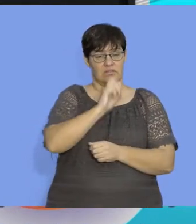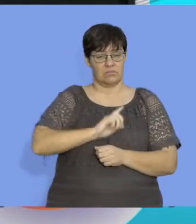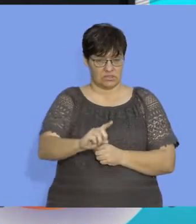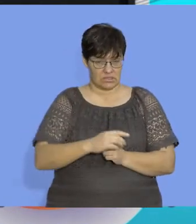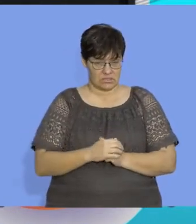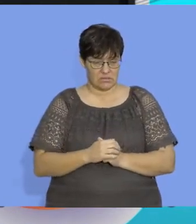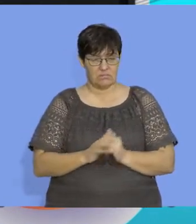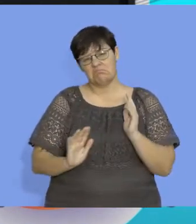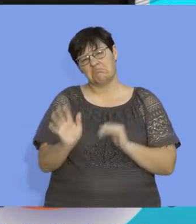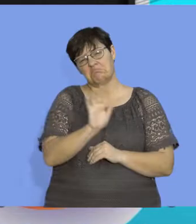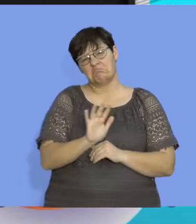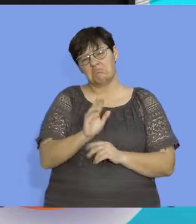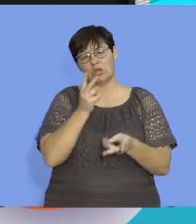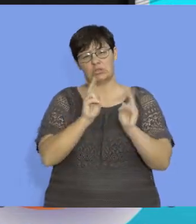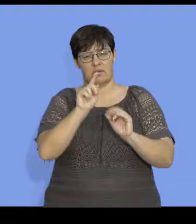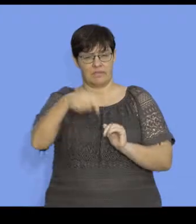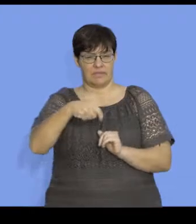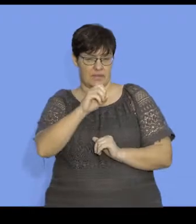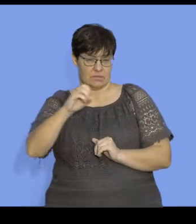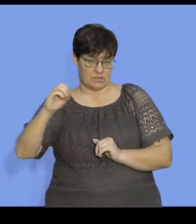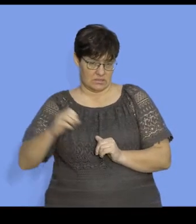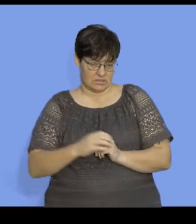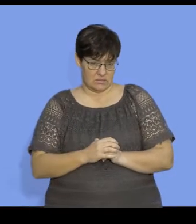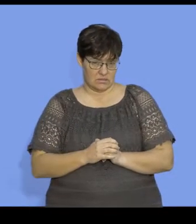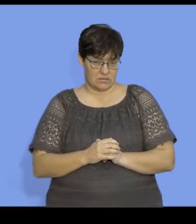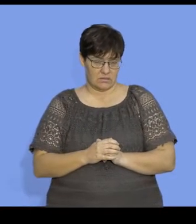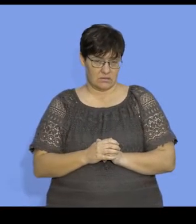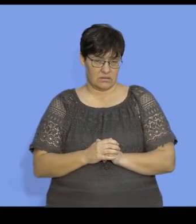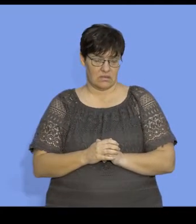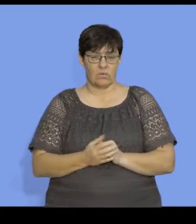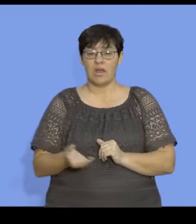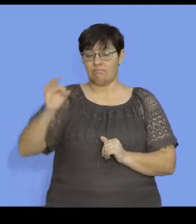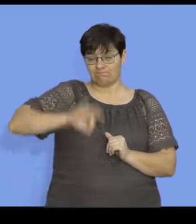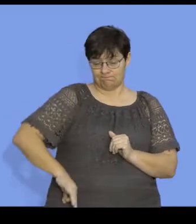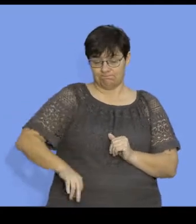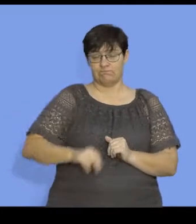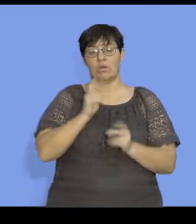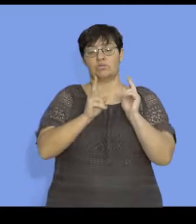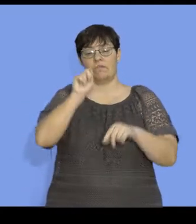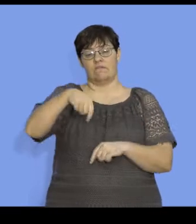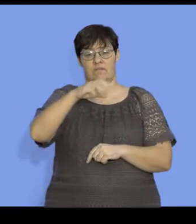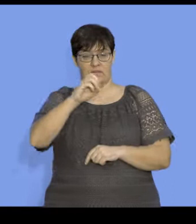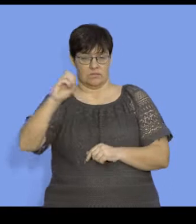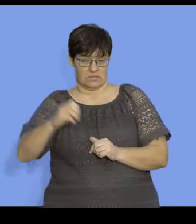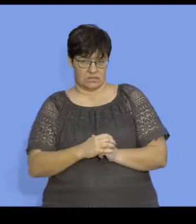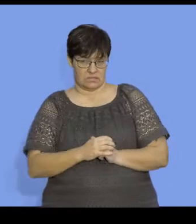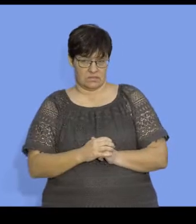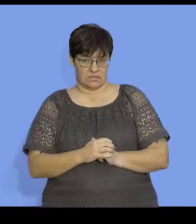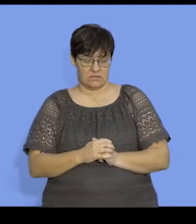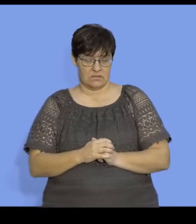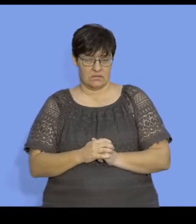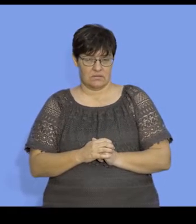Rand, right? We've earned 12,000 Rand. So let's put that figure here. 12,000 Rand is the amount